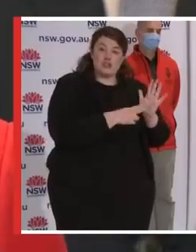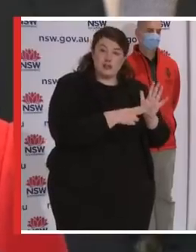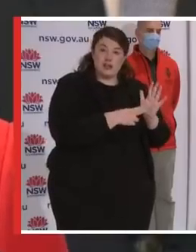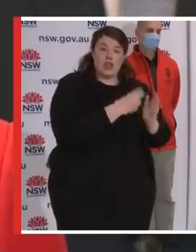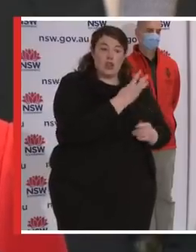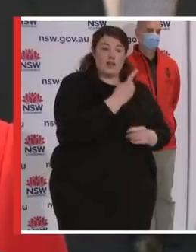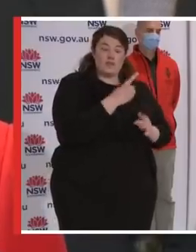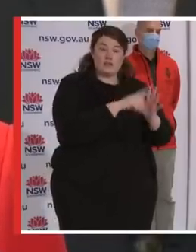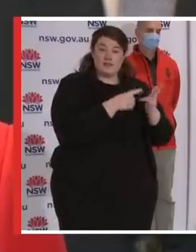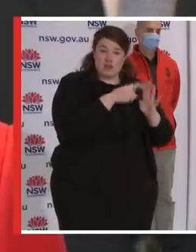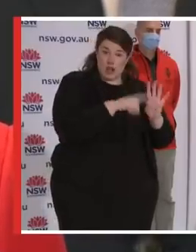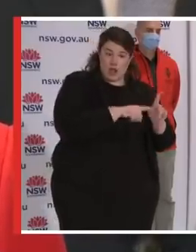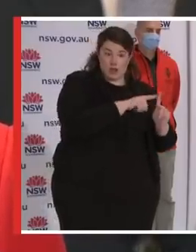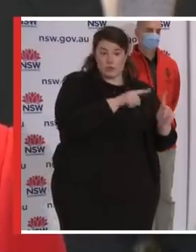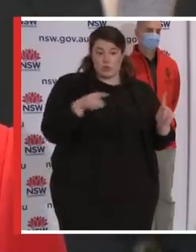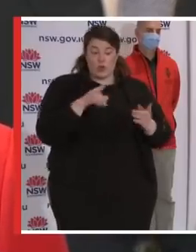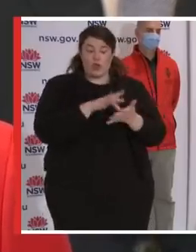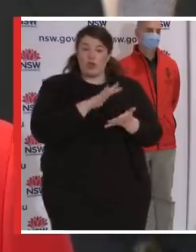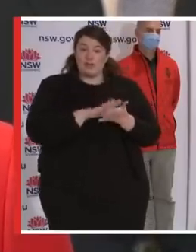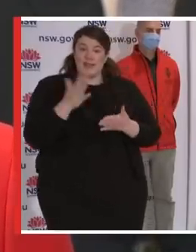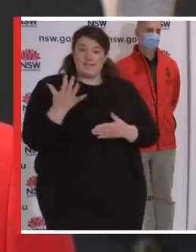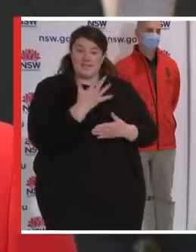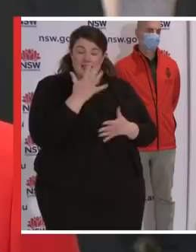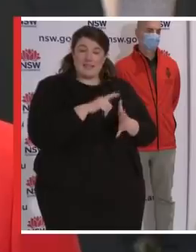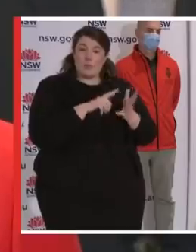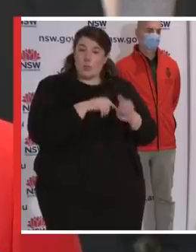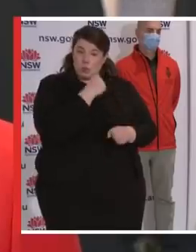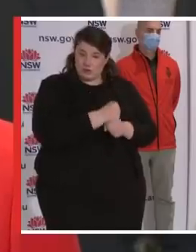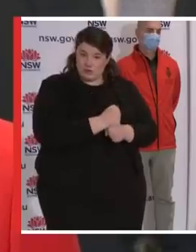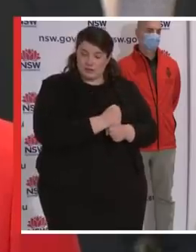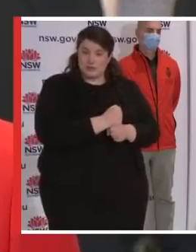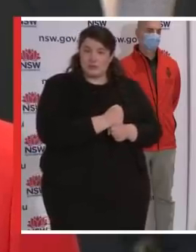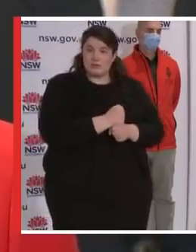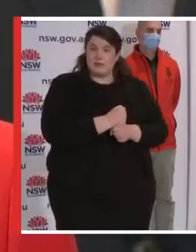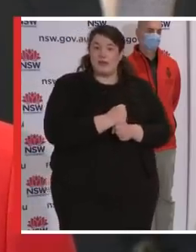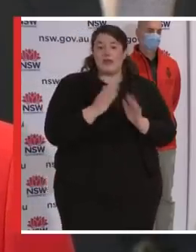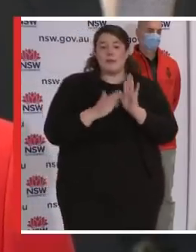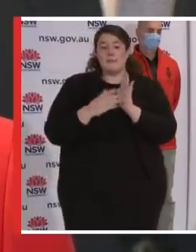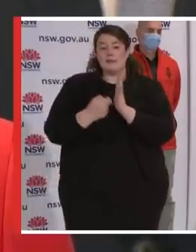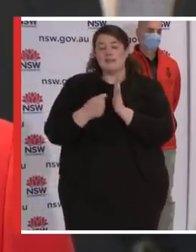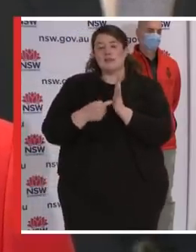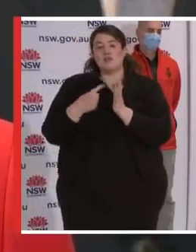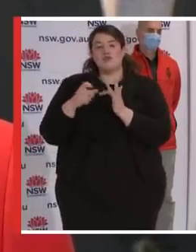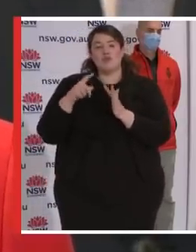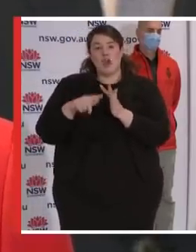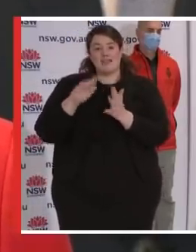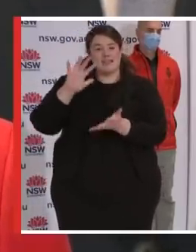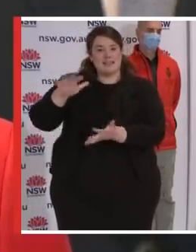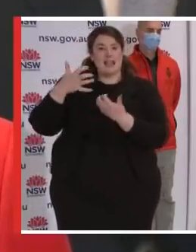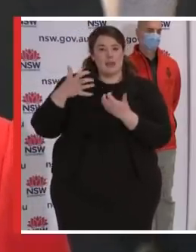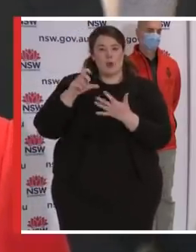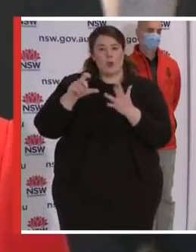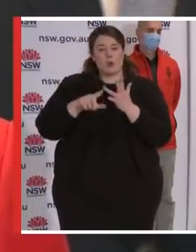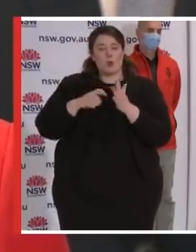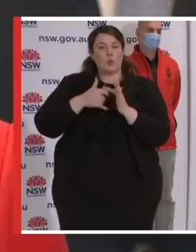to Thursday the 5th of August. And the Mr. Rice Takeaway Cook's Hill on Wednesday the 4th of